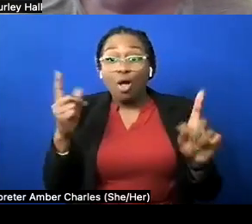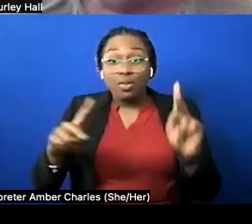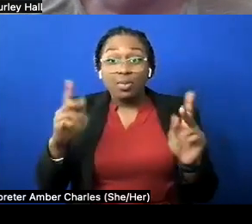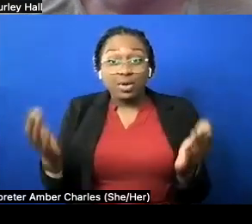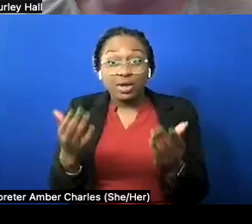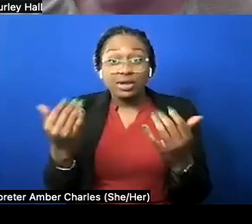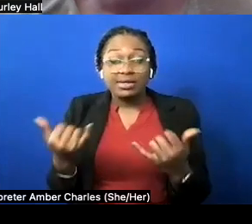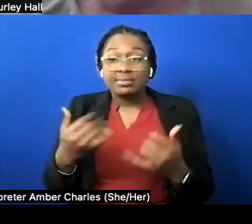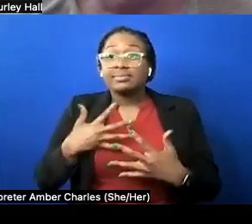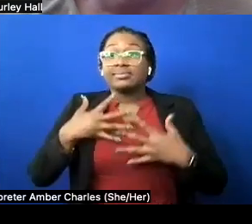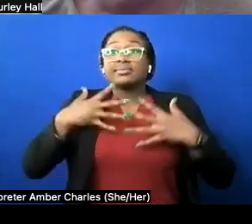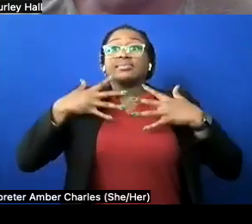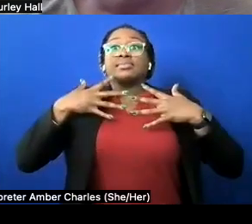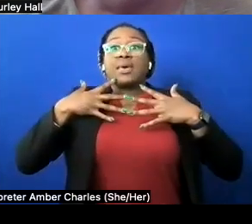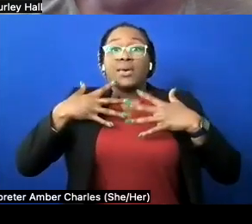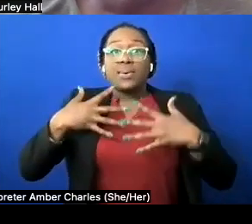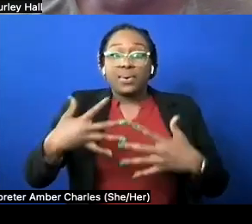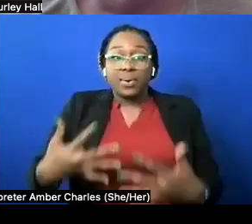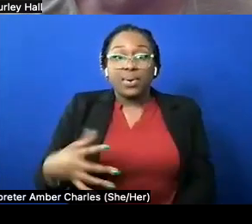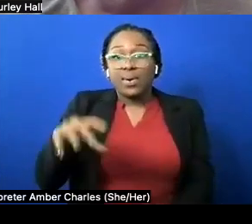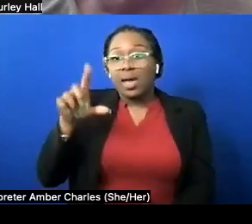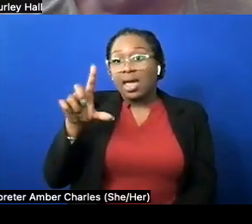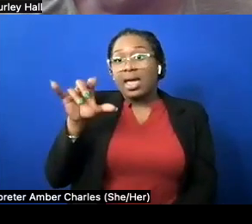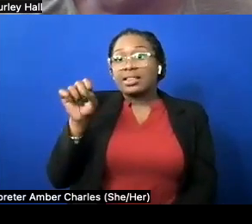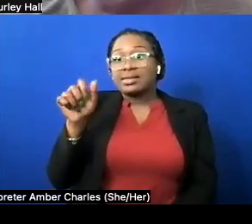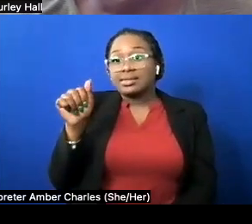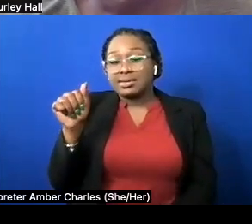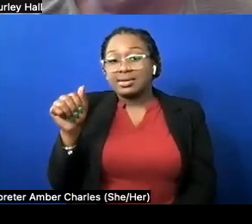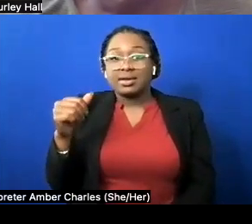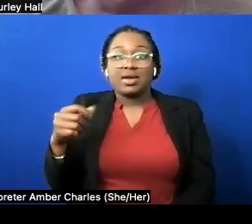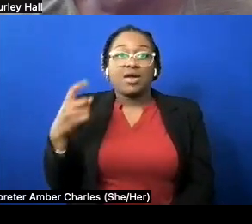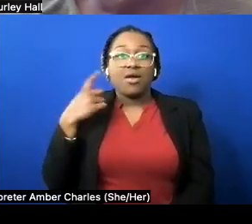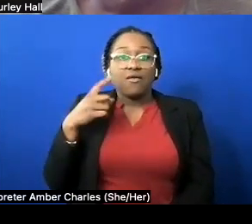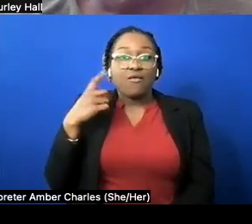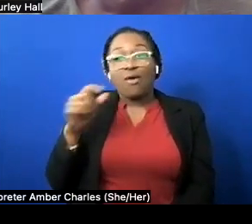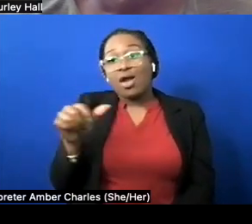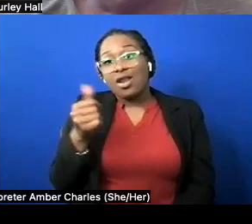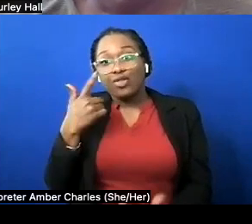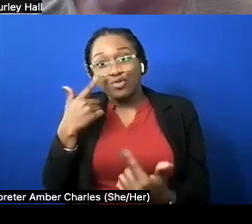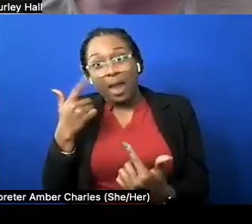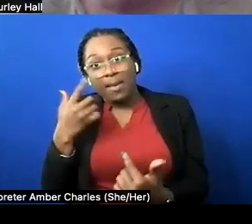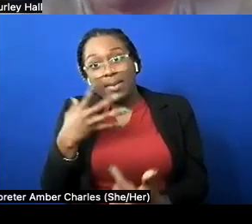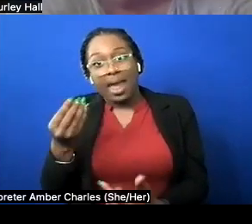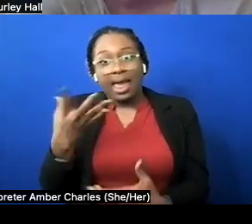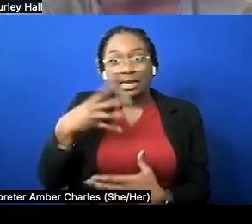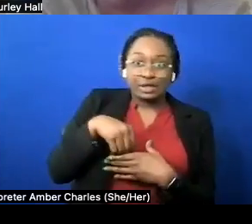Deep breath, Lisa. Ooh, as a fellow crybaby and introvert,